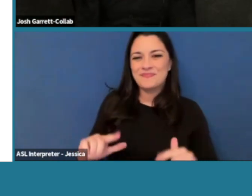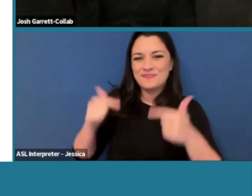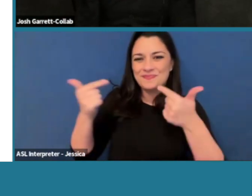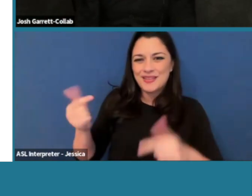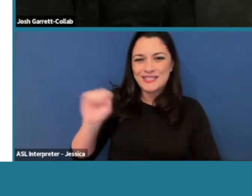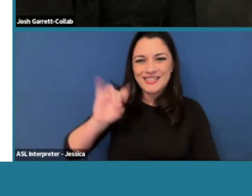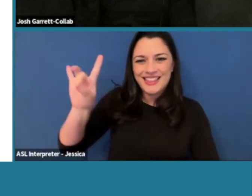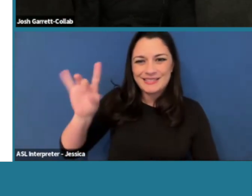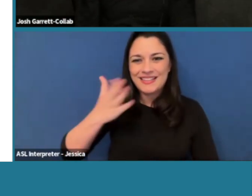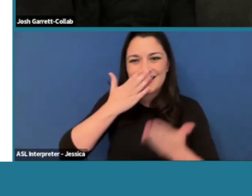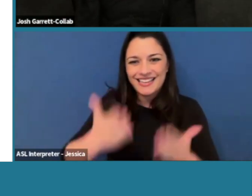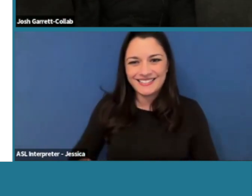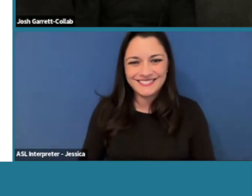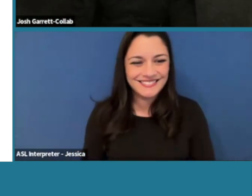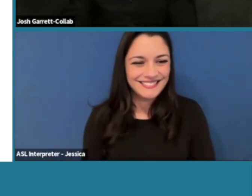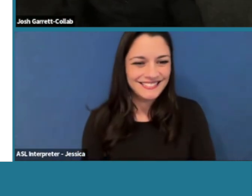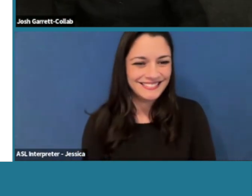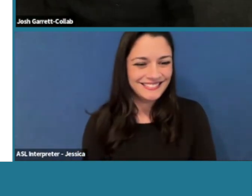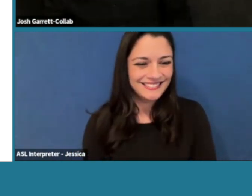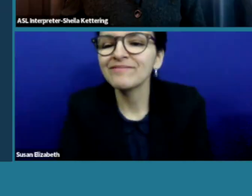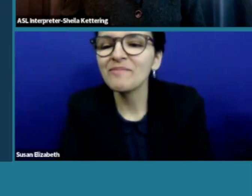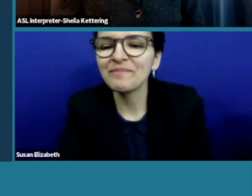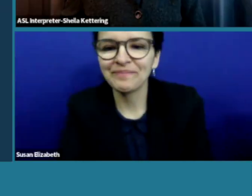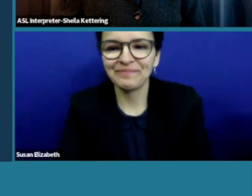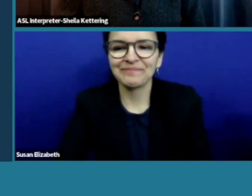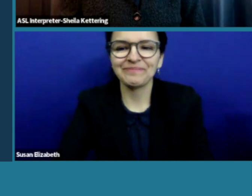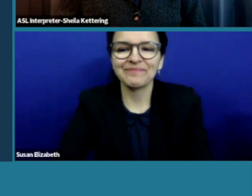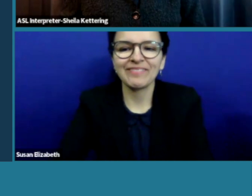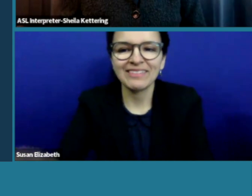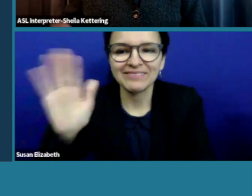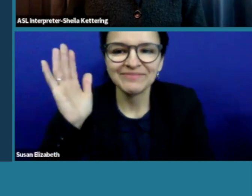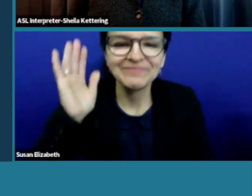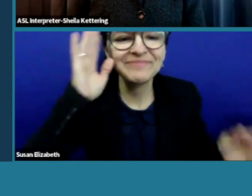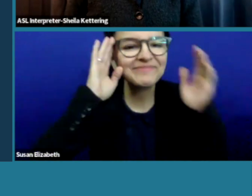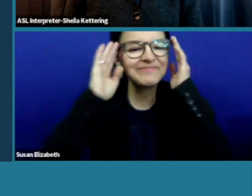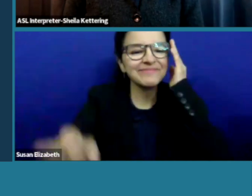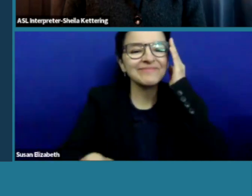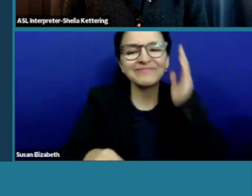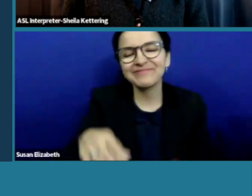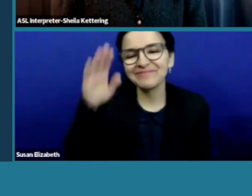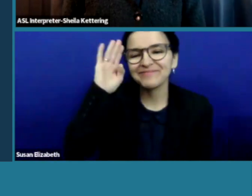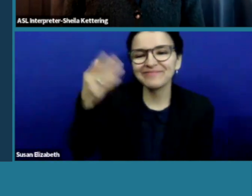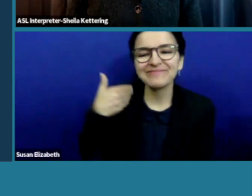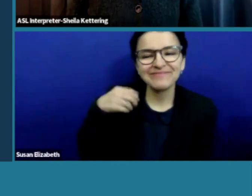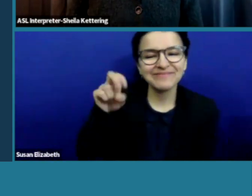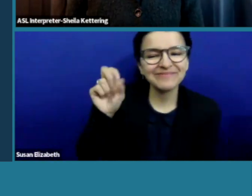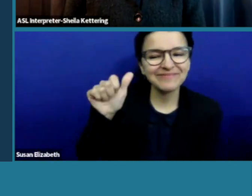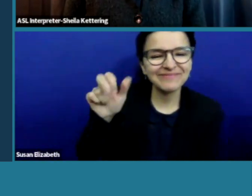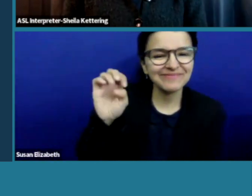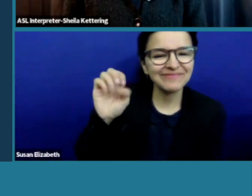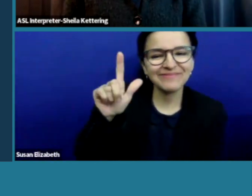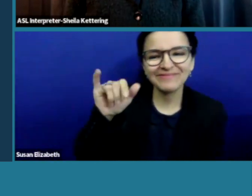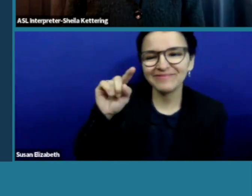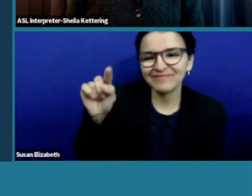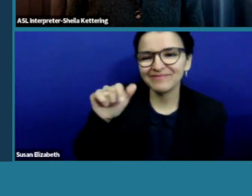you. Next slide, theater point of view. Susan Elizabeth signs as Sheila interprets.